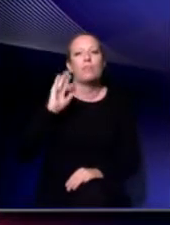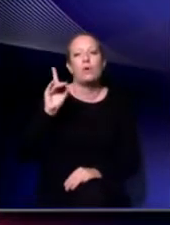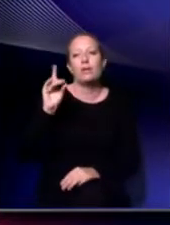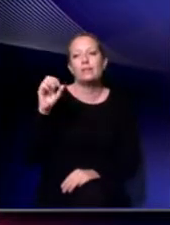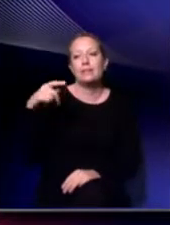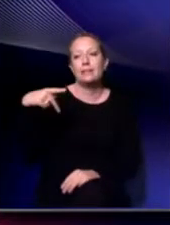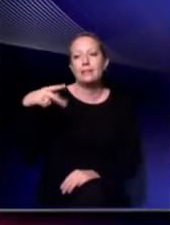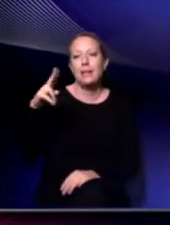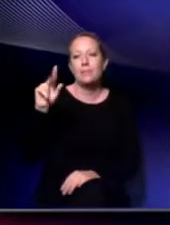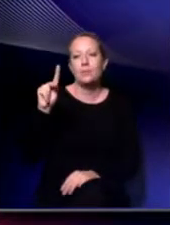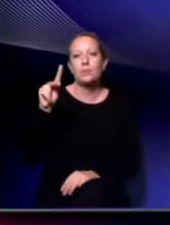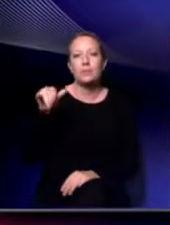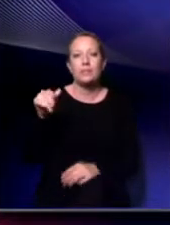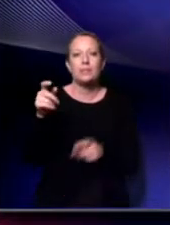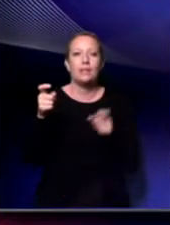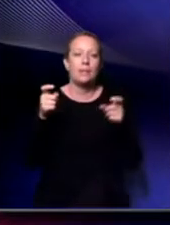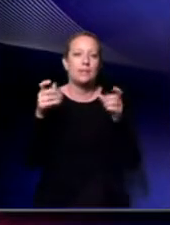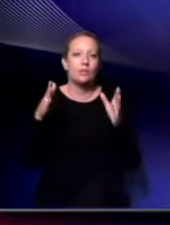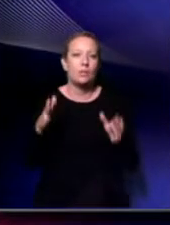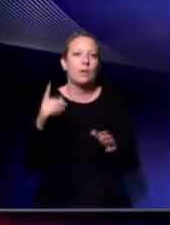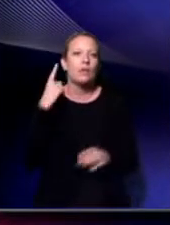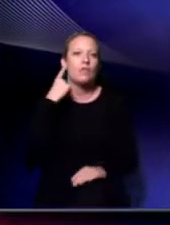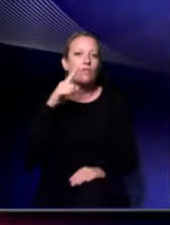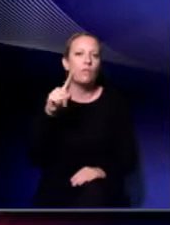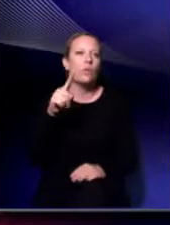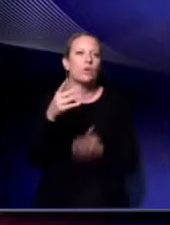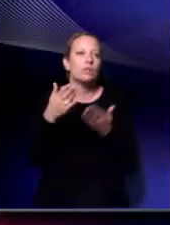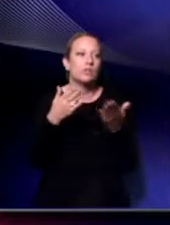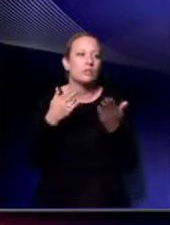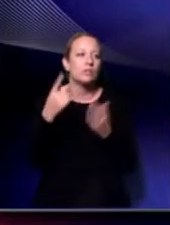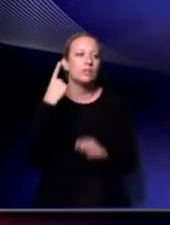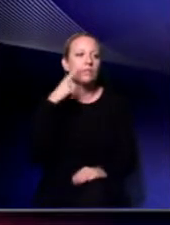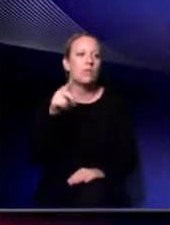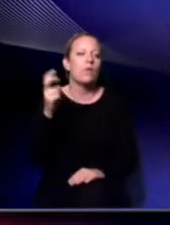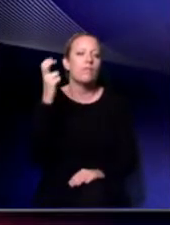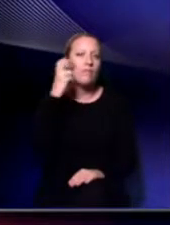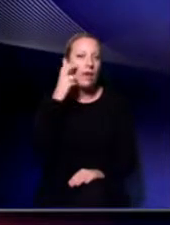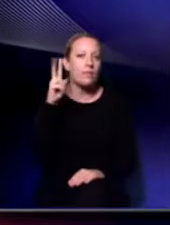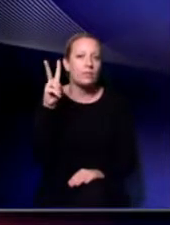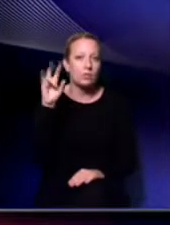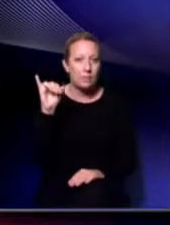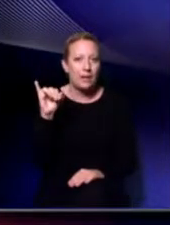the services for blind, visually impaired, and deaf. So